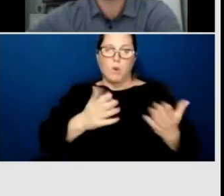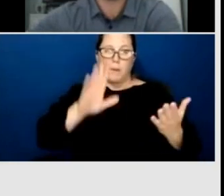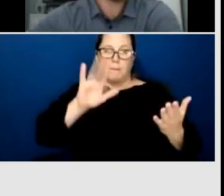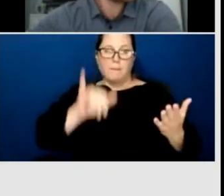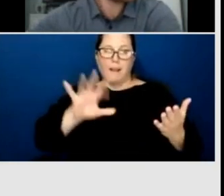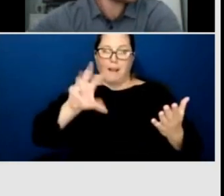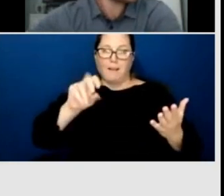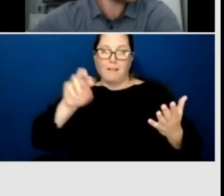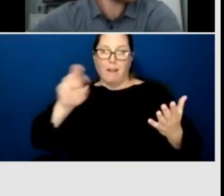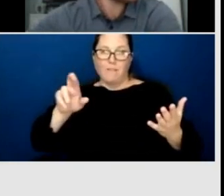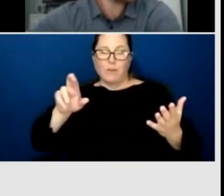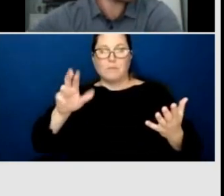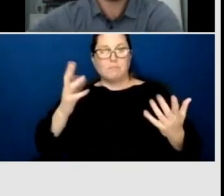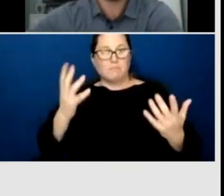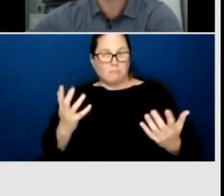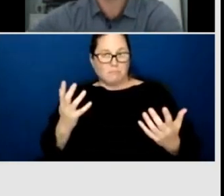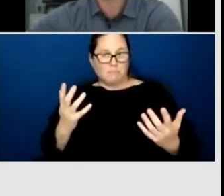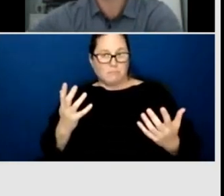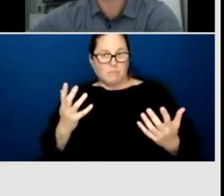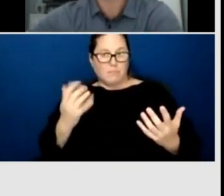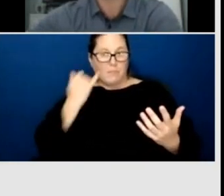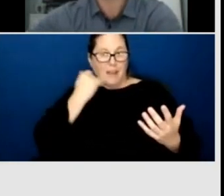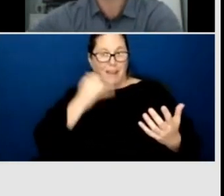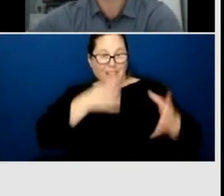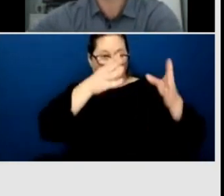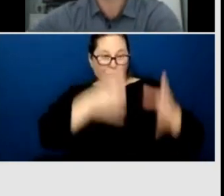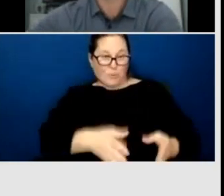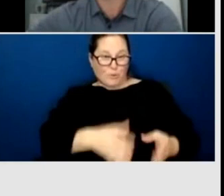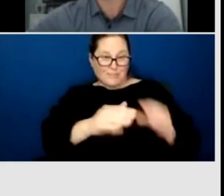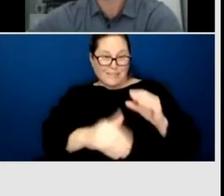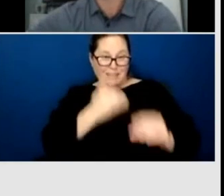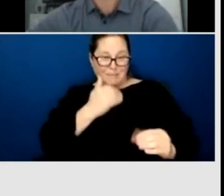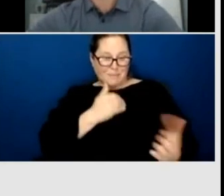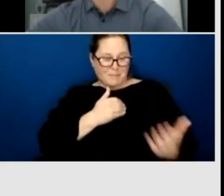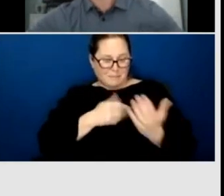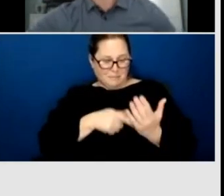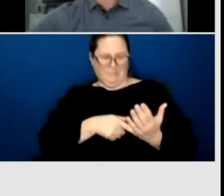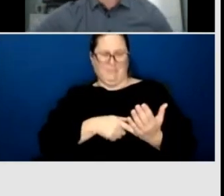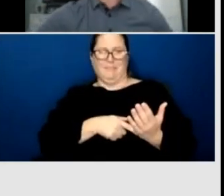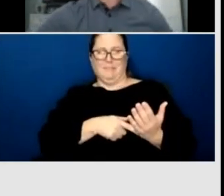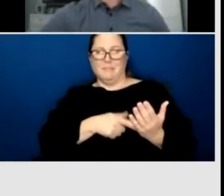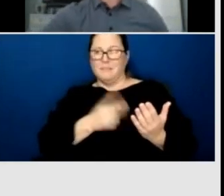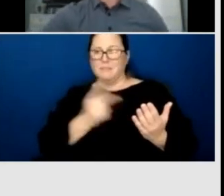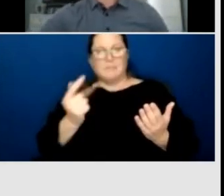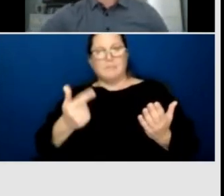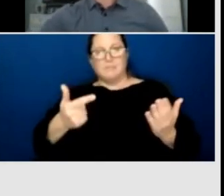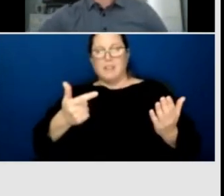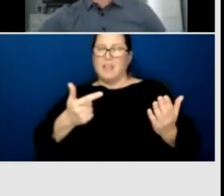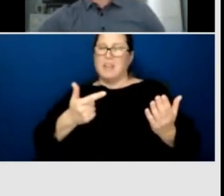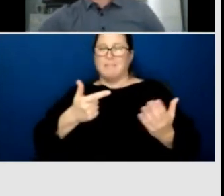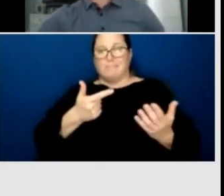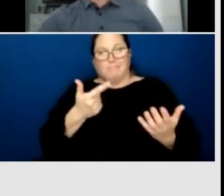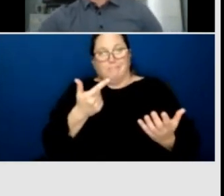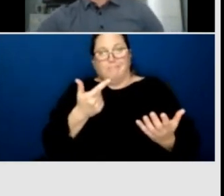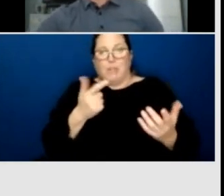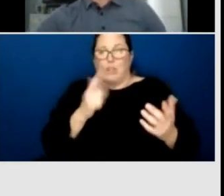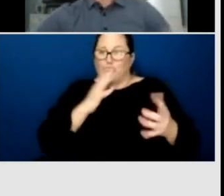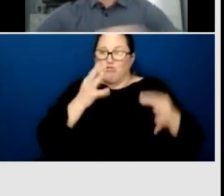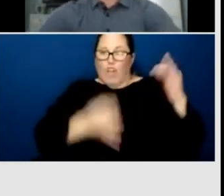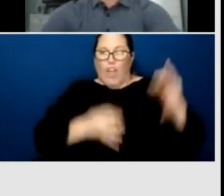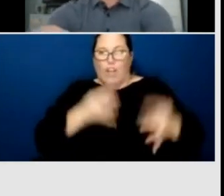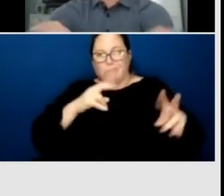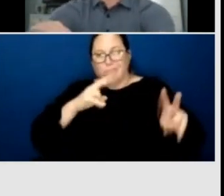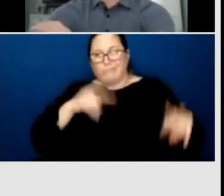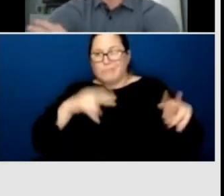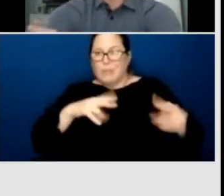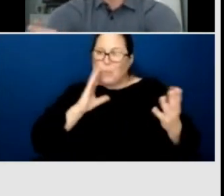do that if all we know is how the person has written to us? Is that how we're going to judge them? That's unfortunately how it goes.